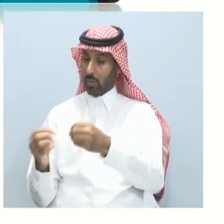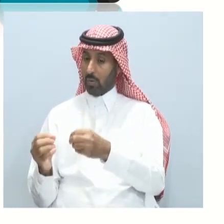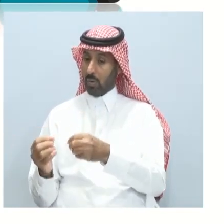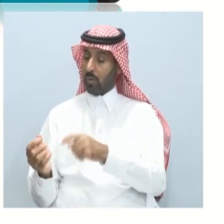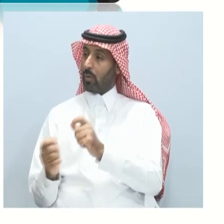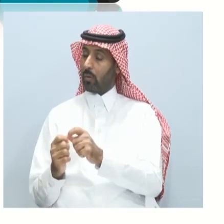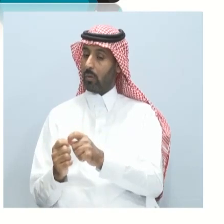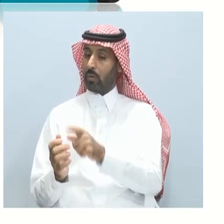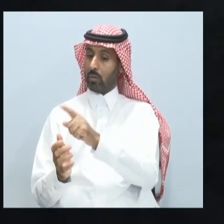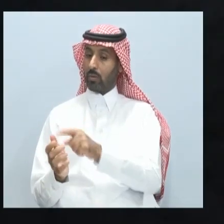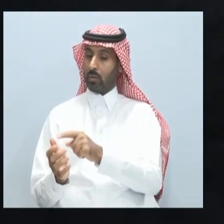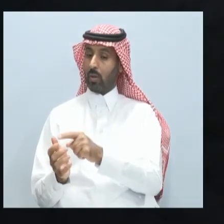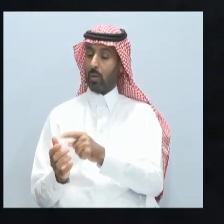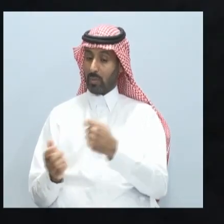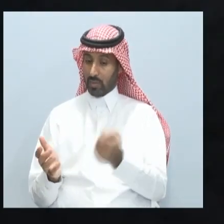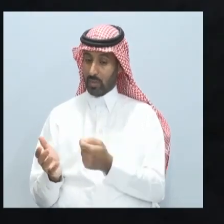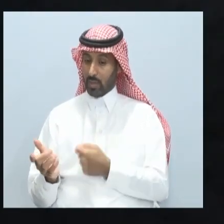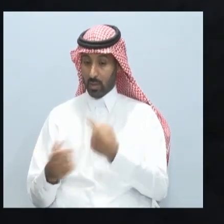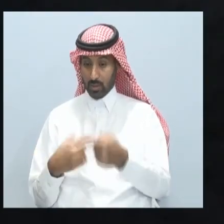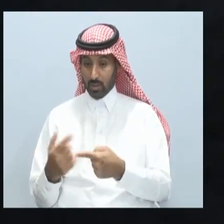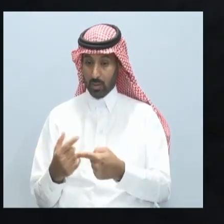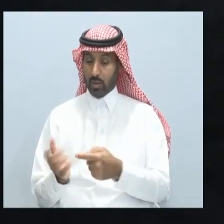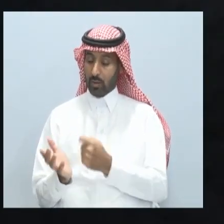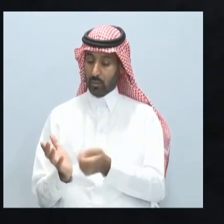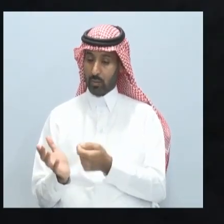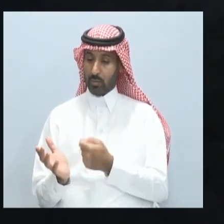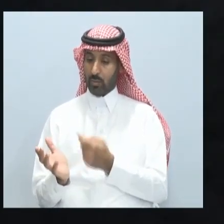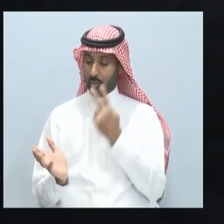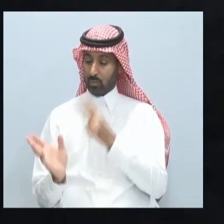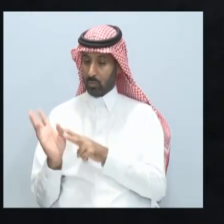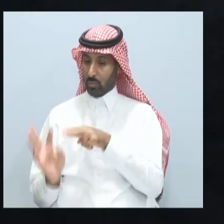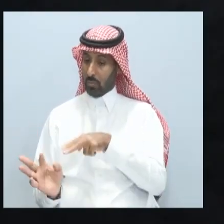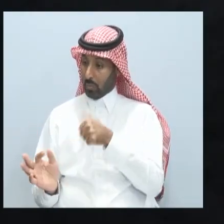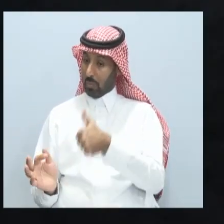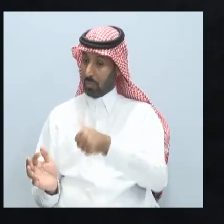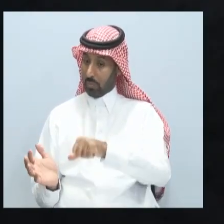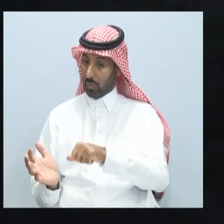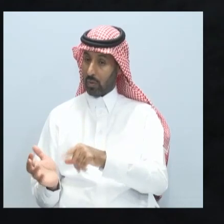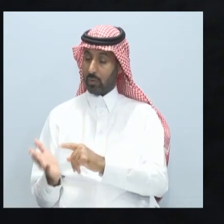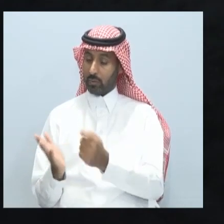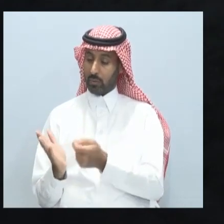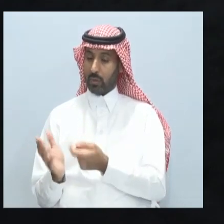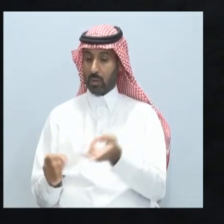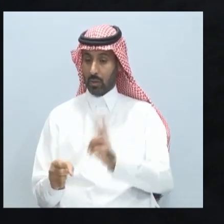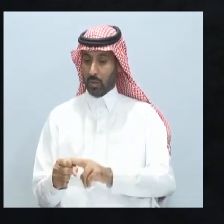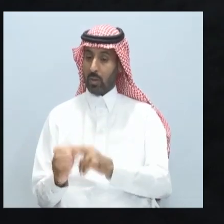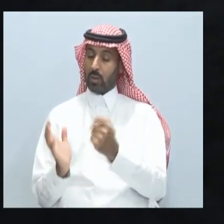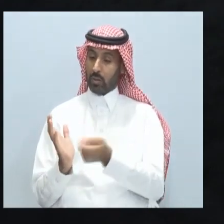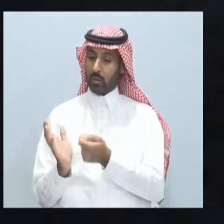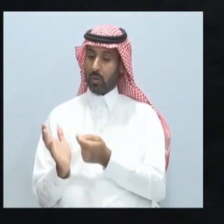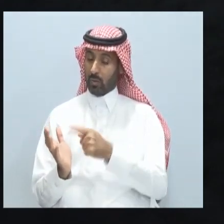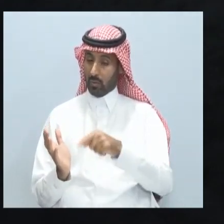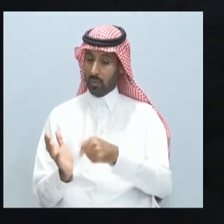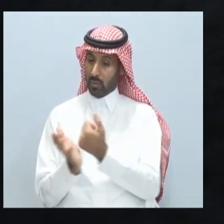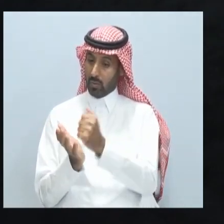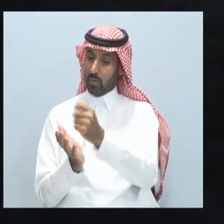questions. So I'm still writing my draft, or in the draft section, when I am just rewriting and correcting, I can